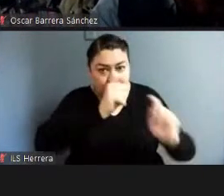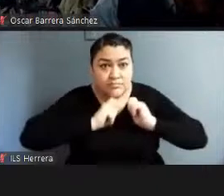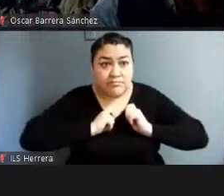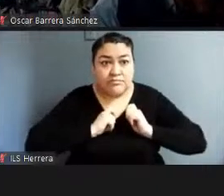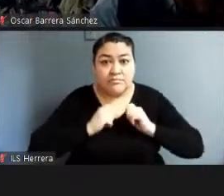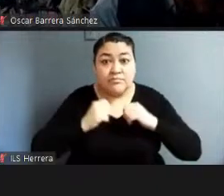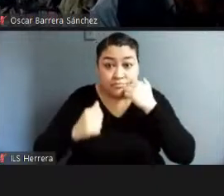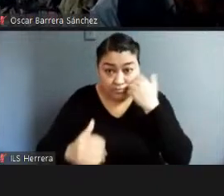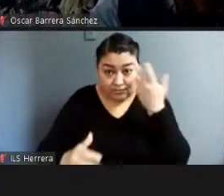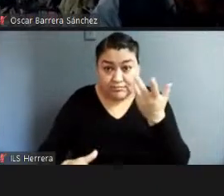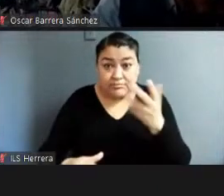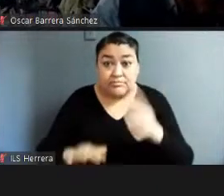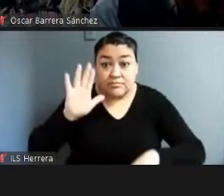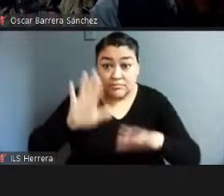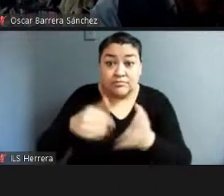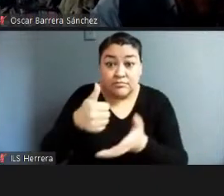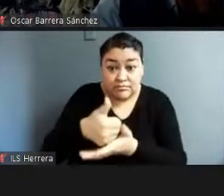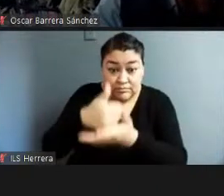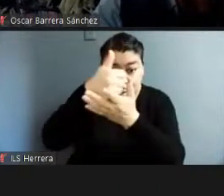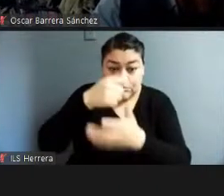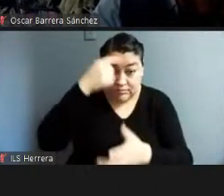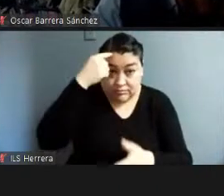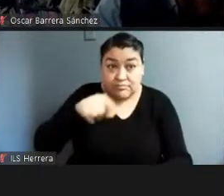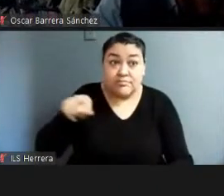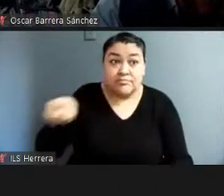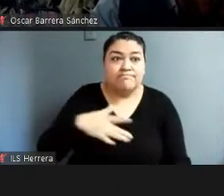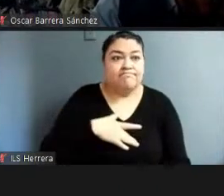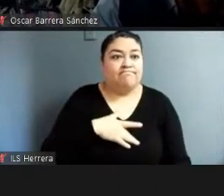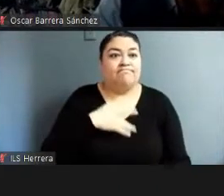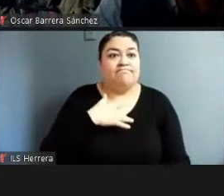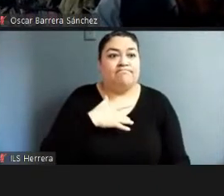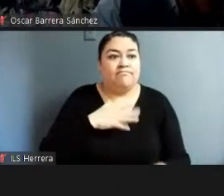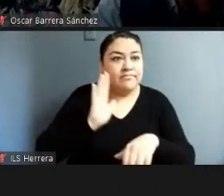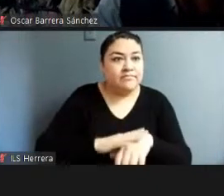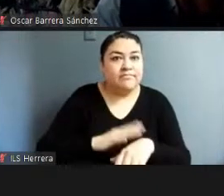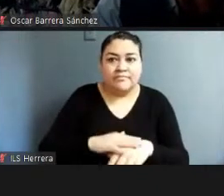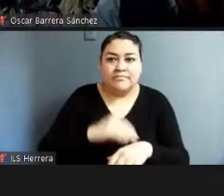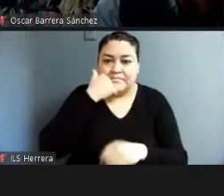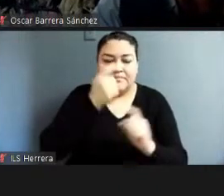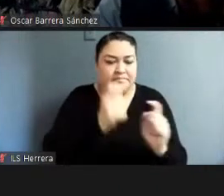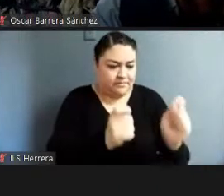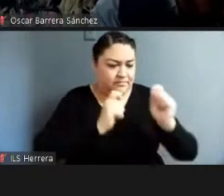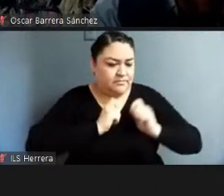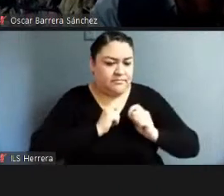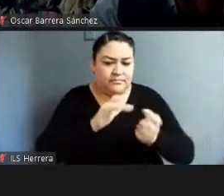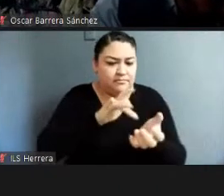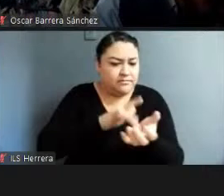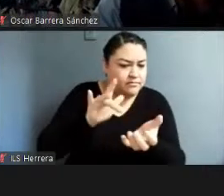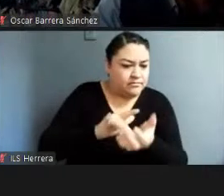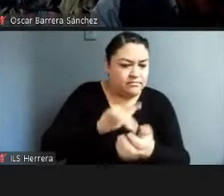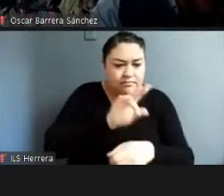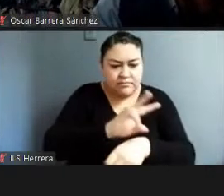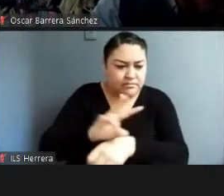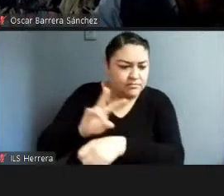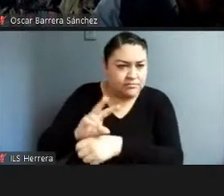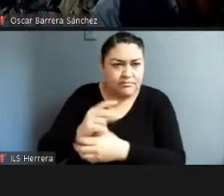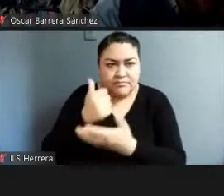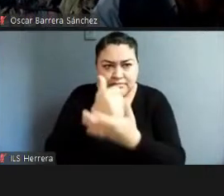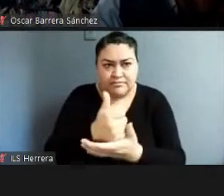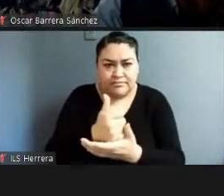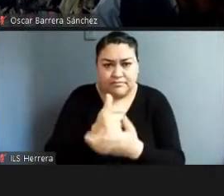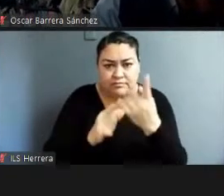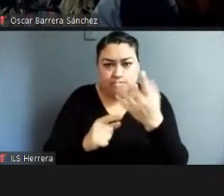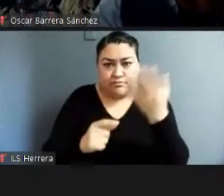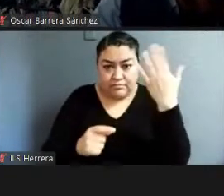thing. Often that's not enough, and the issue around resource and pay is a real challenge. We've